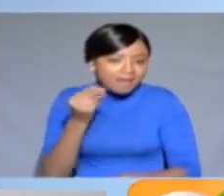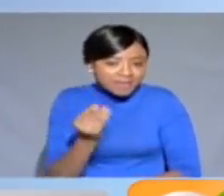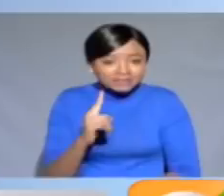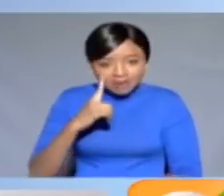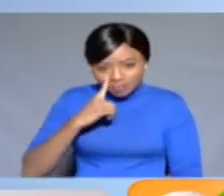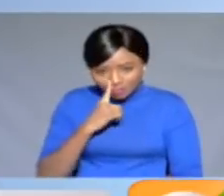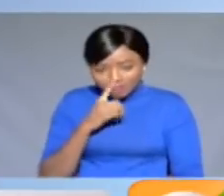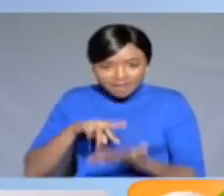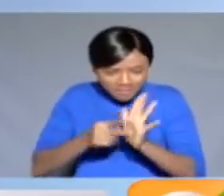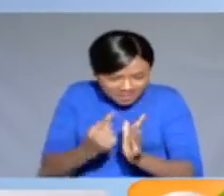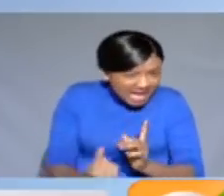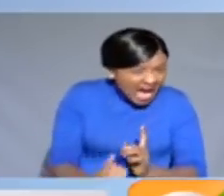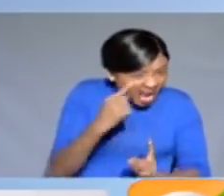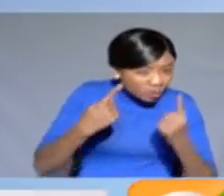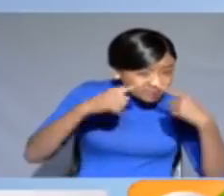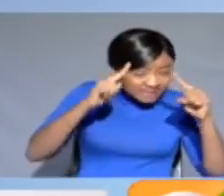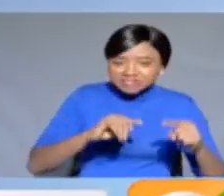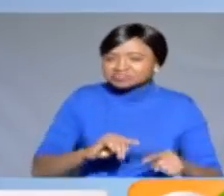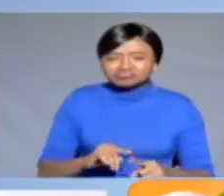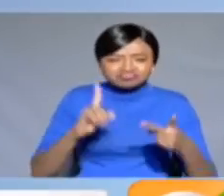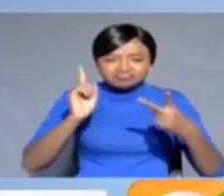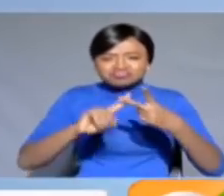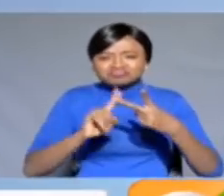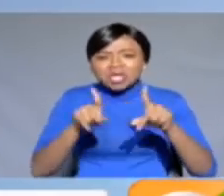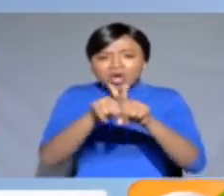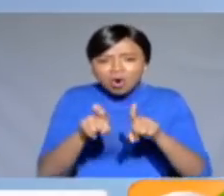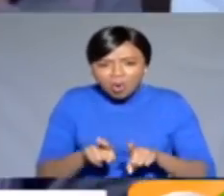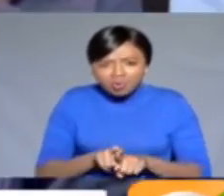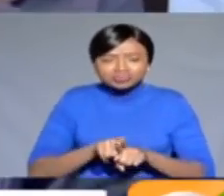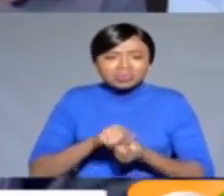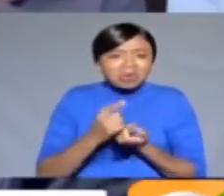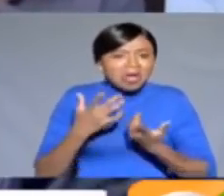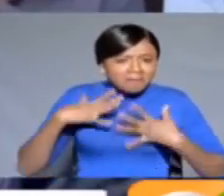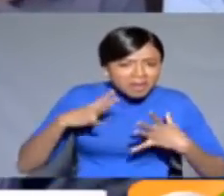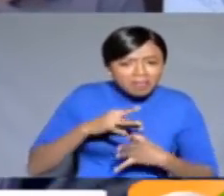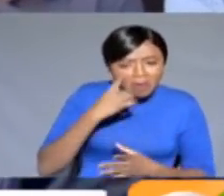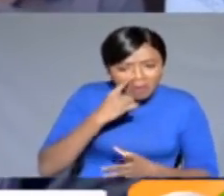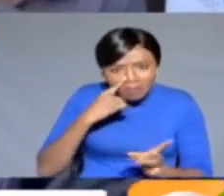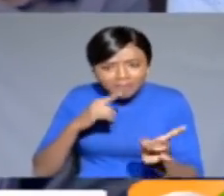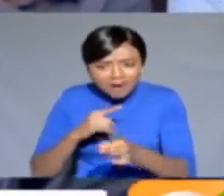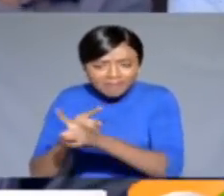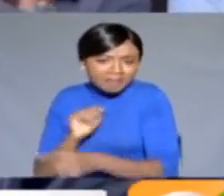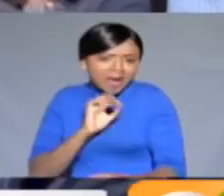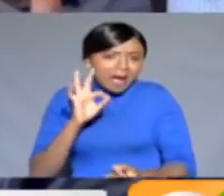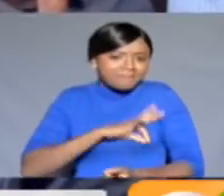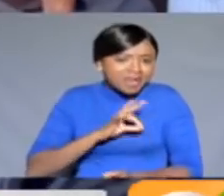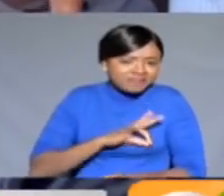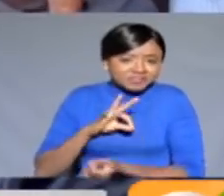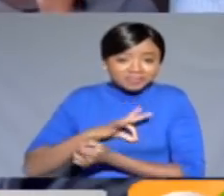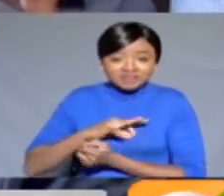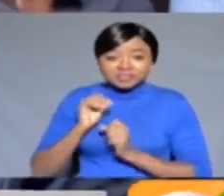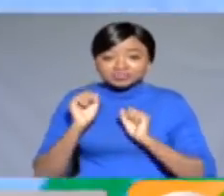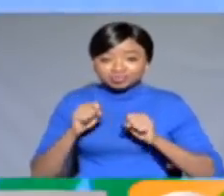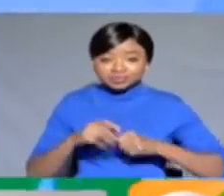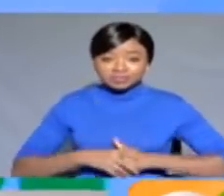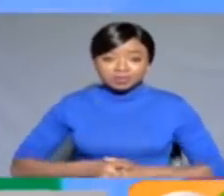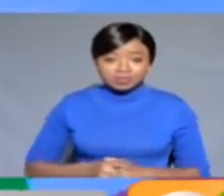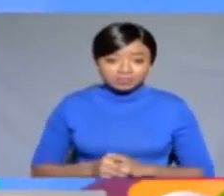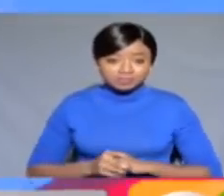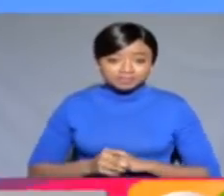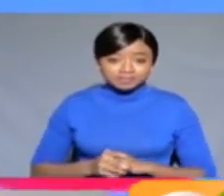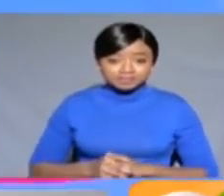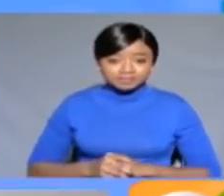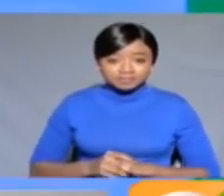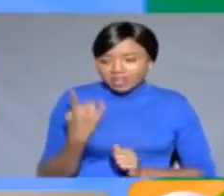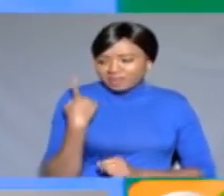only success. Collymore ensured Safaricom took root in Kenyans' homes, manifested around their Transforming Lives clarion call. And